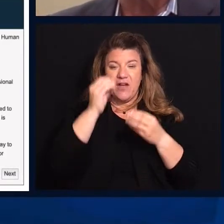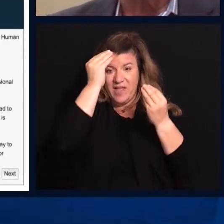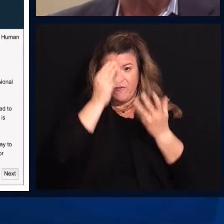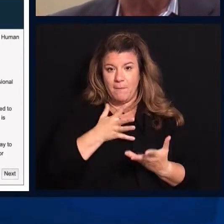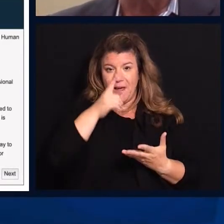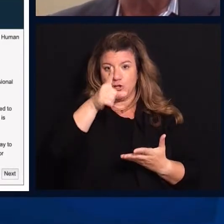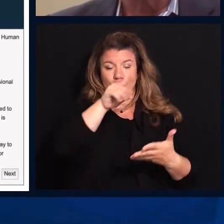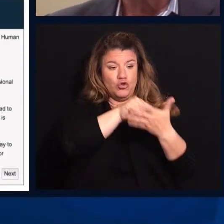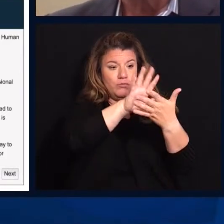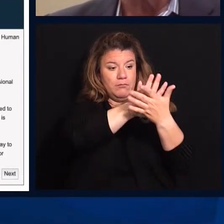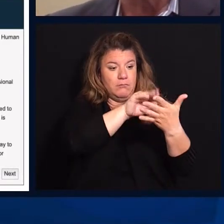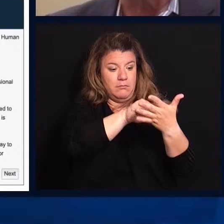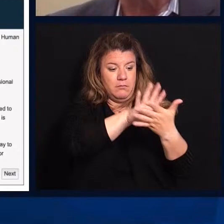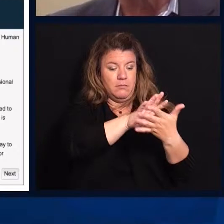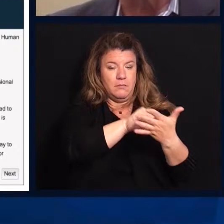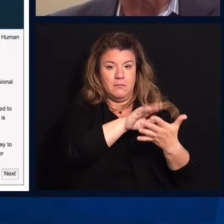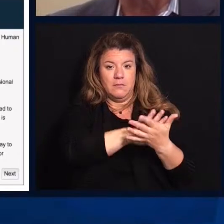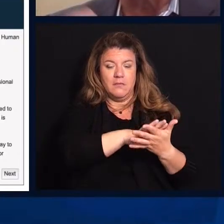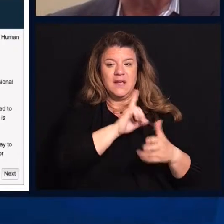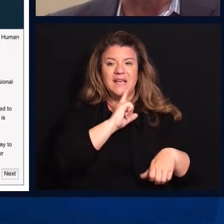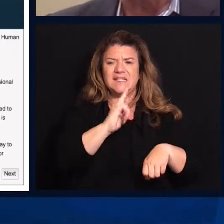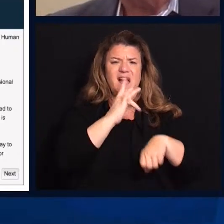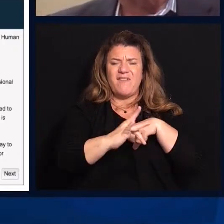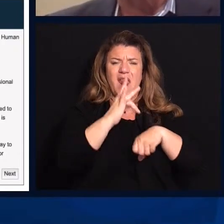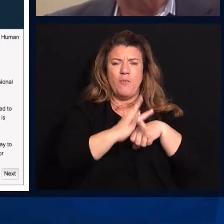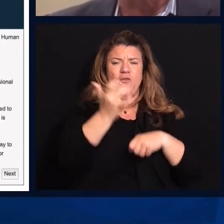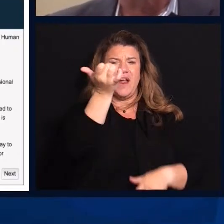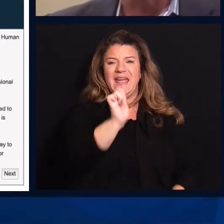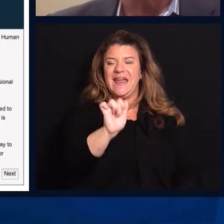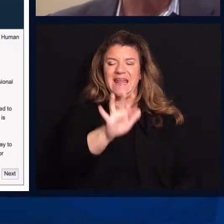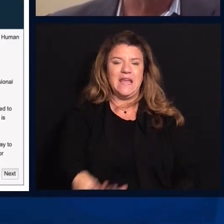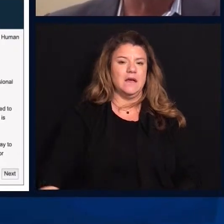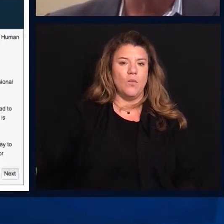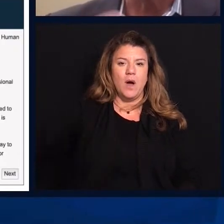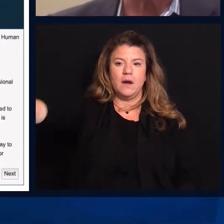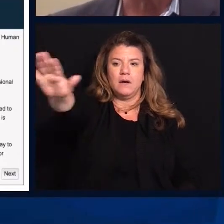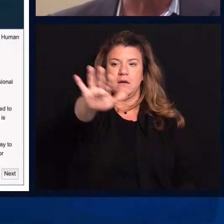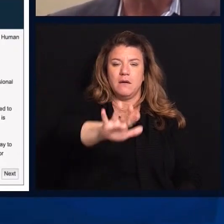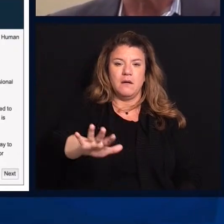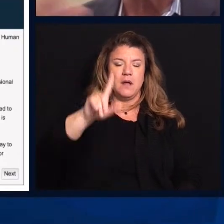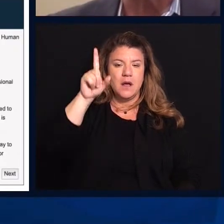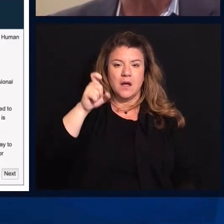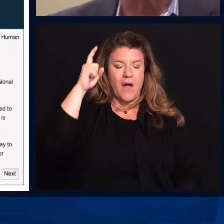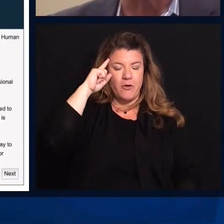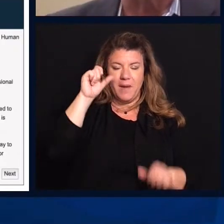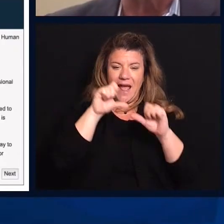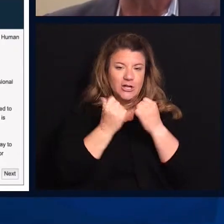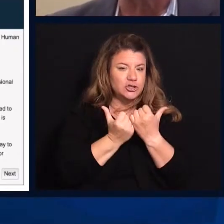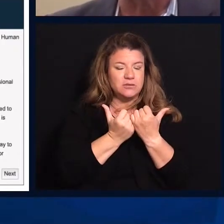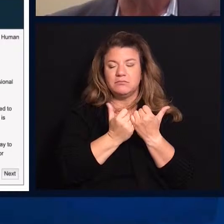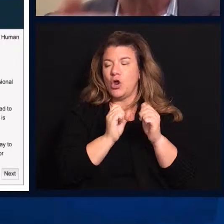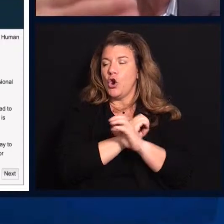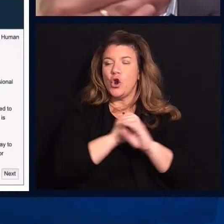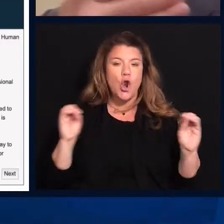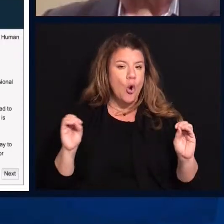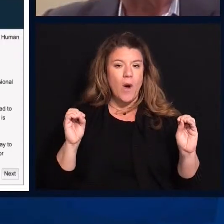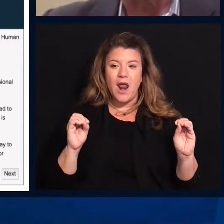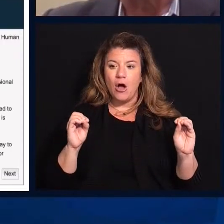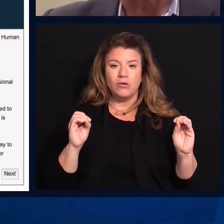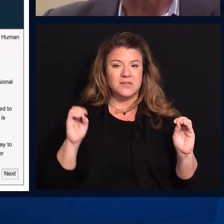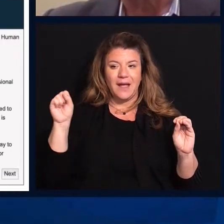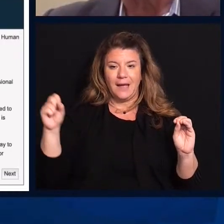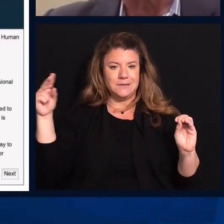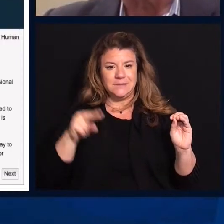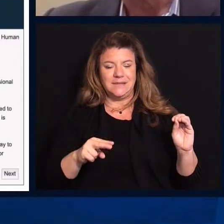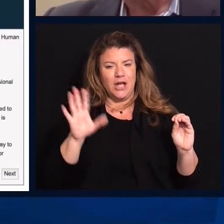this calculator is available for any one of the governmental agencies or anybody else. This stays on your